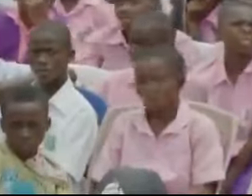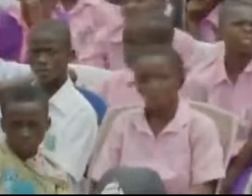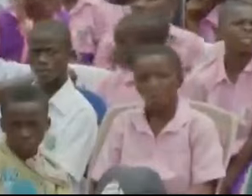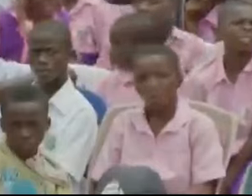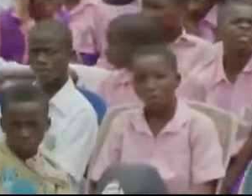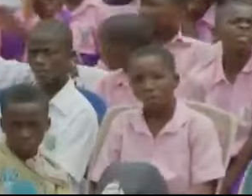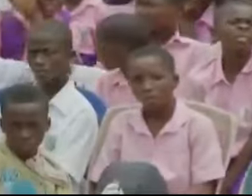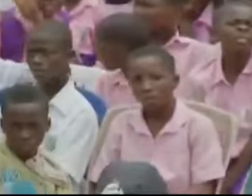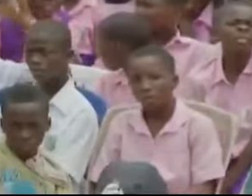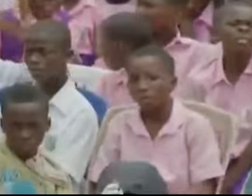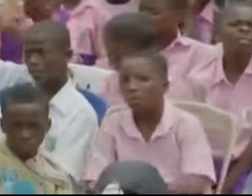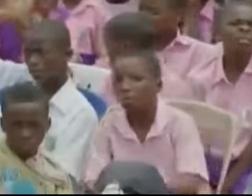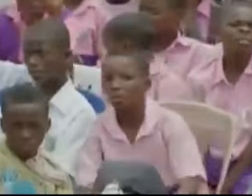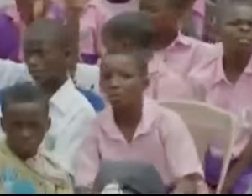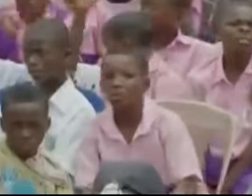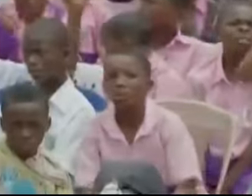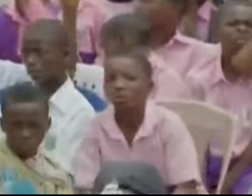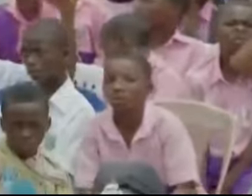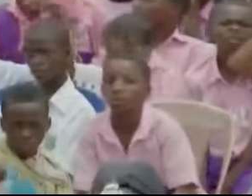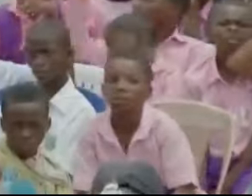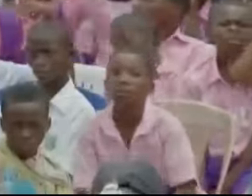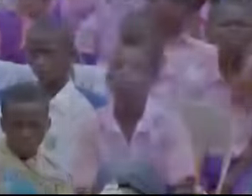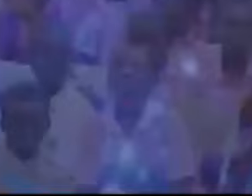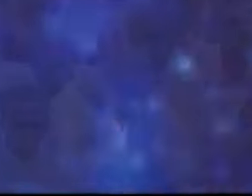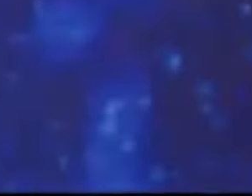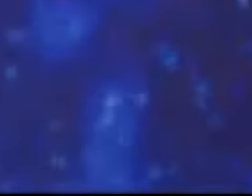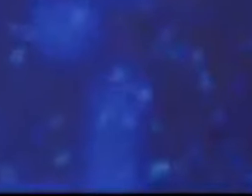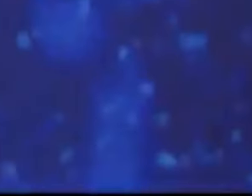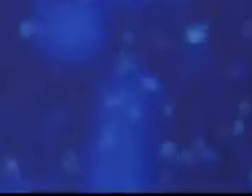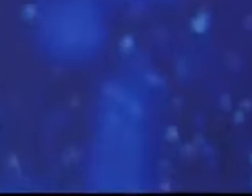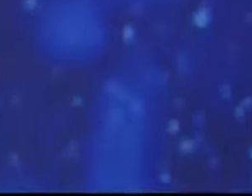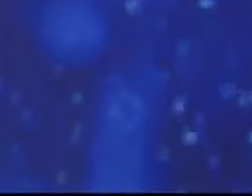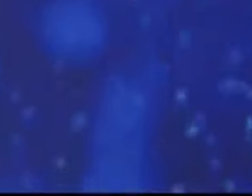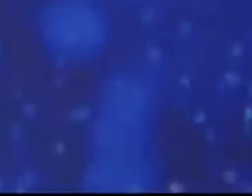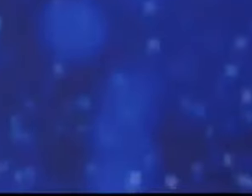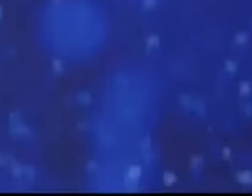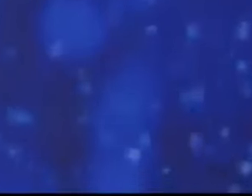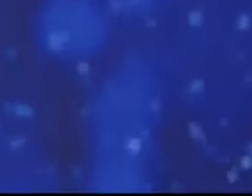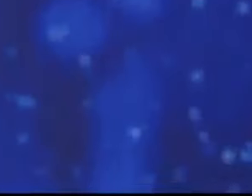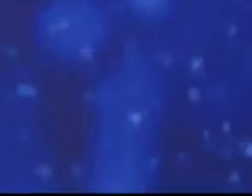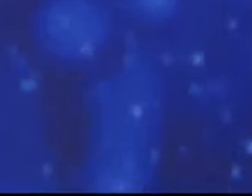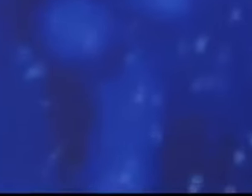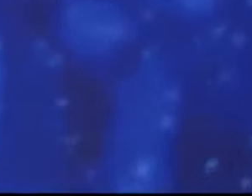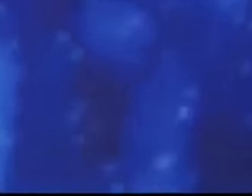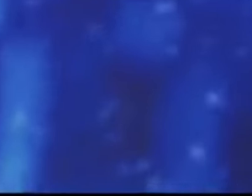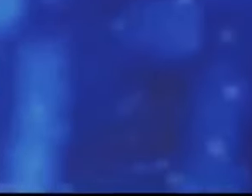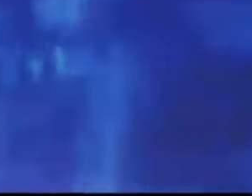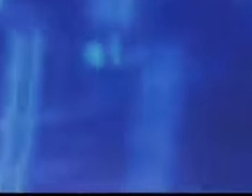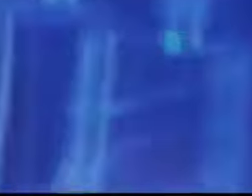and said unto them, is it true? Am I hearing you are